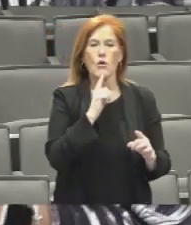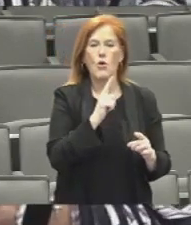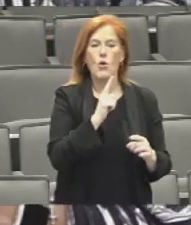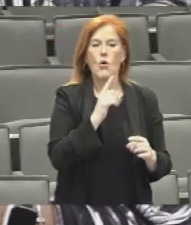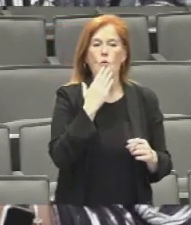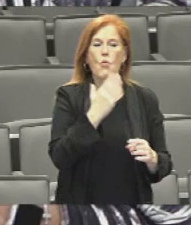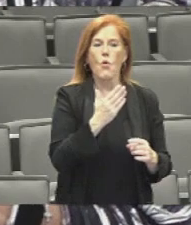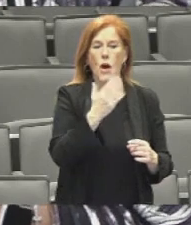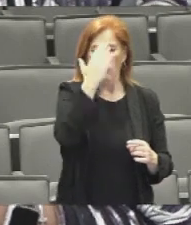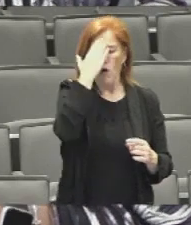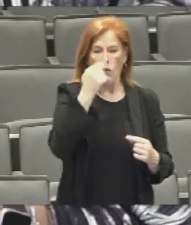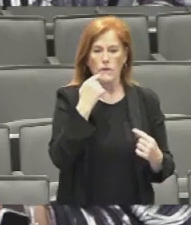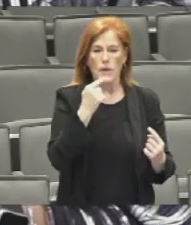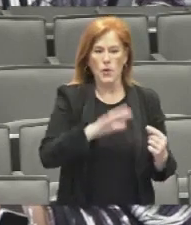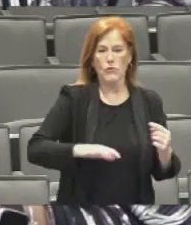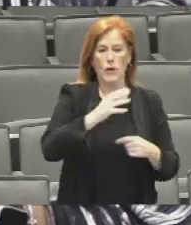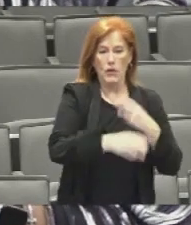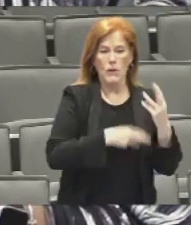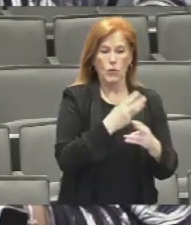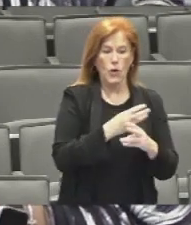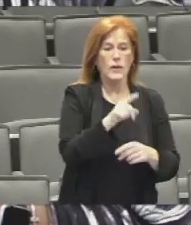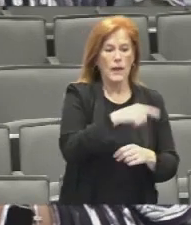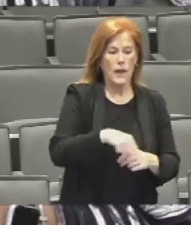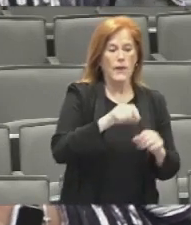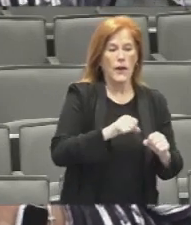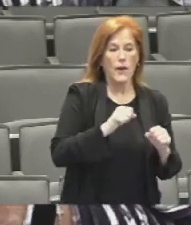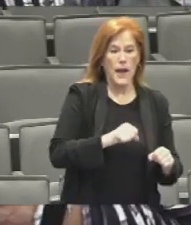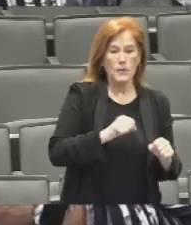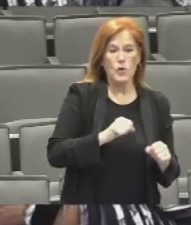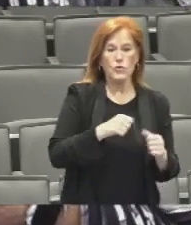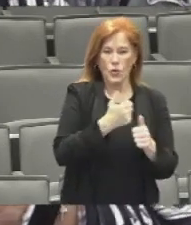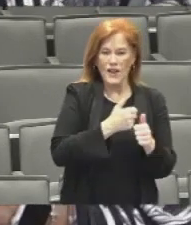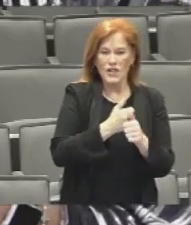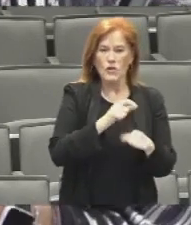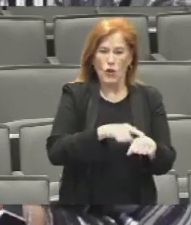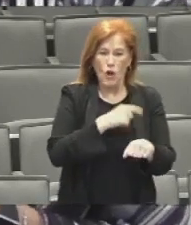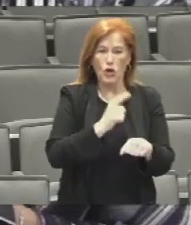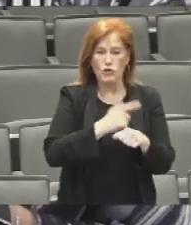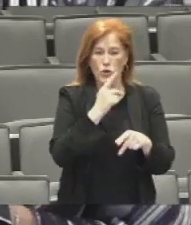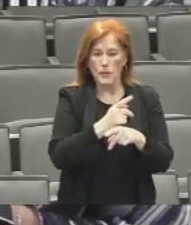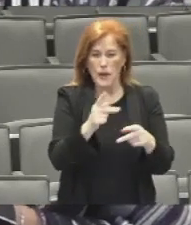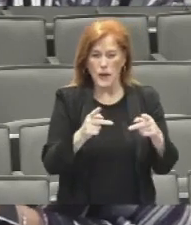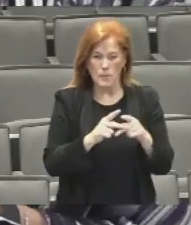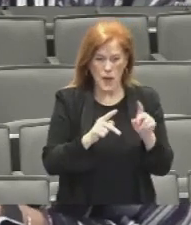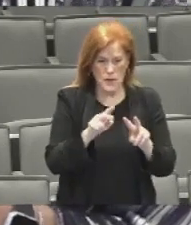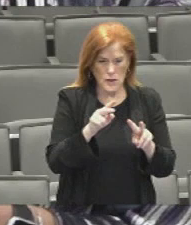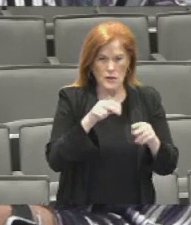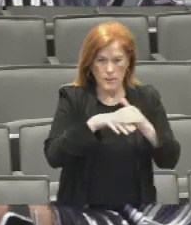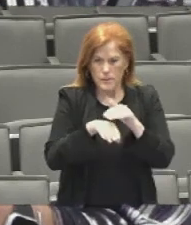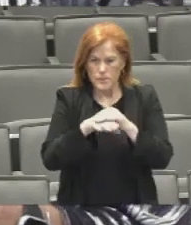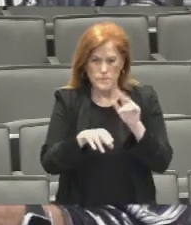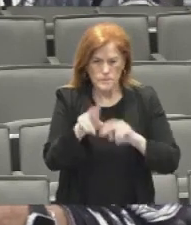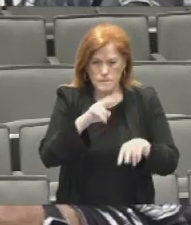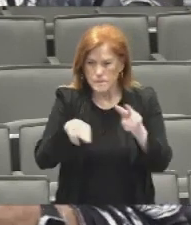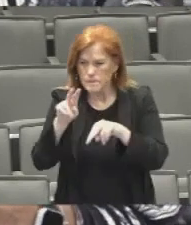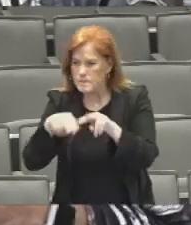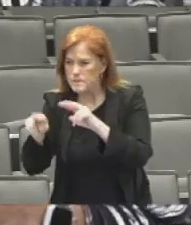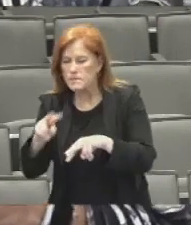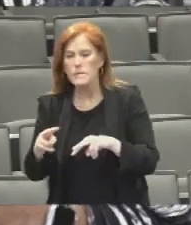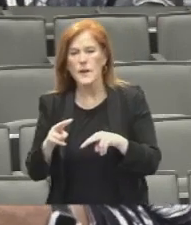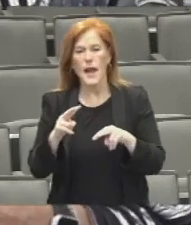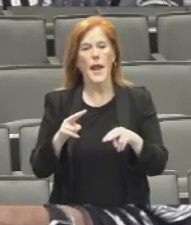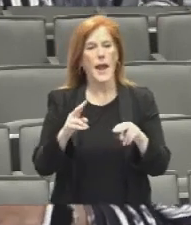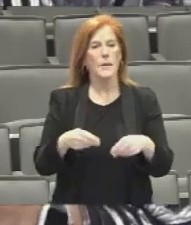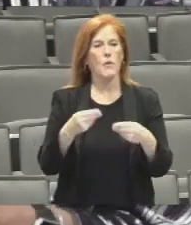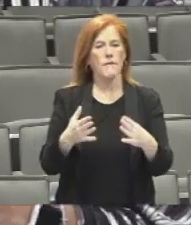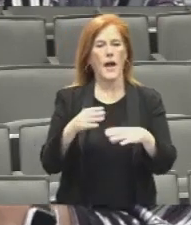world, that they have been able to go into those facilities, look at the facility and make recommendations. They find different things in